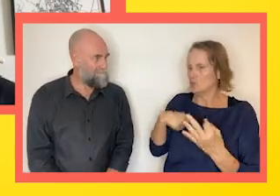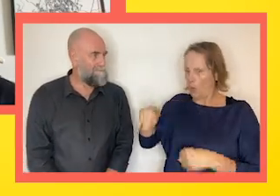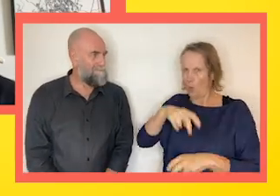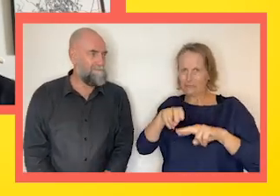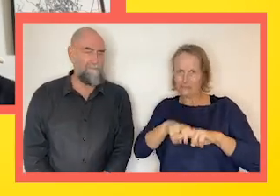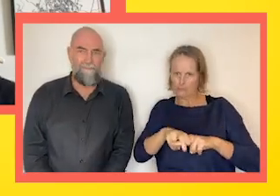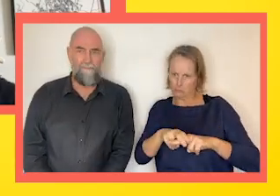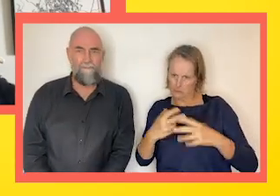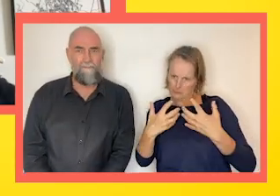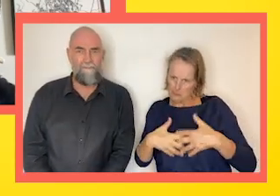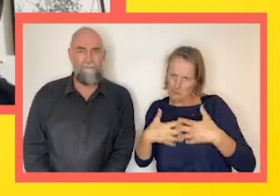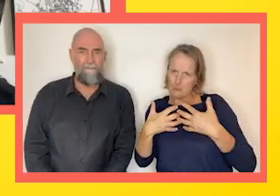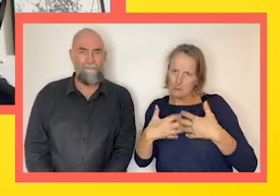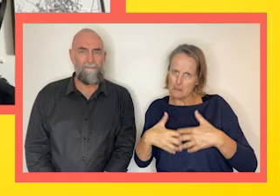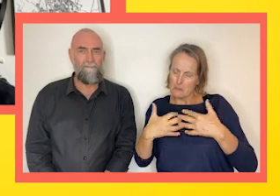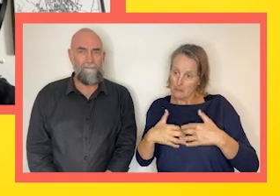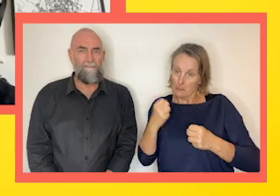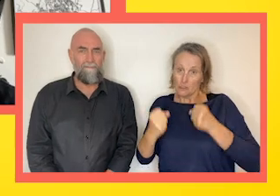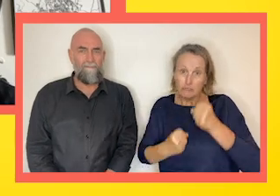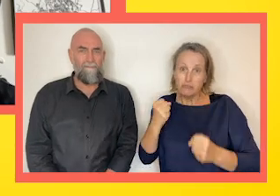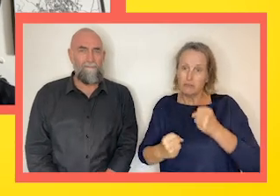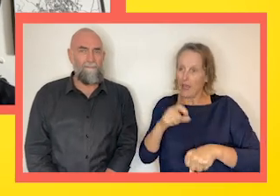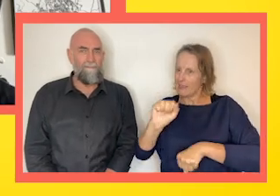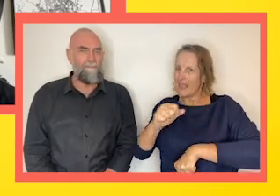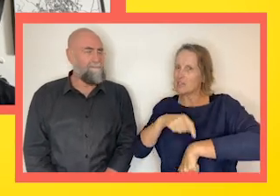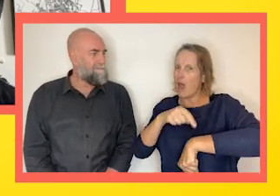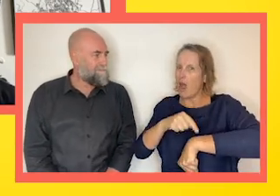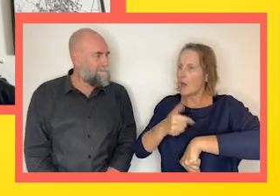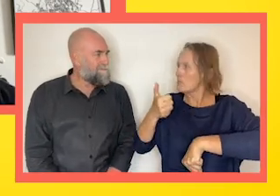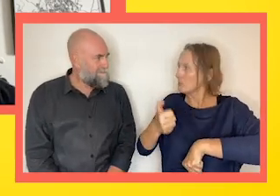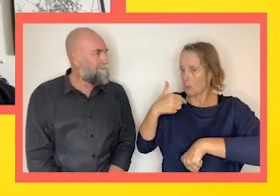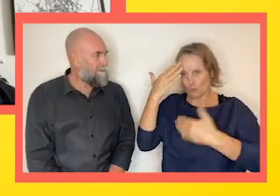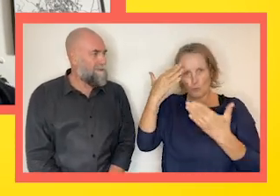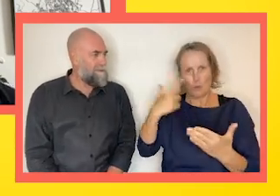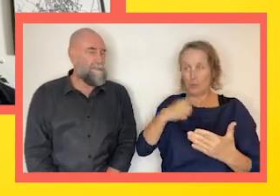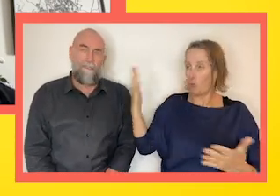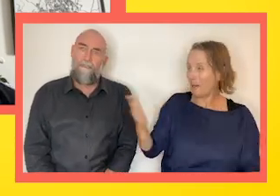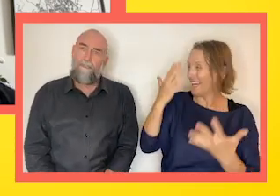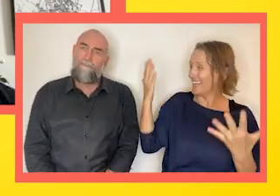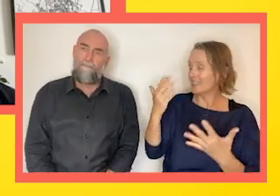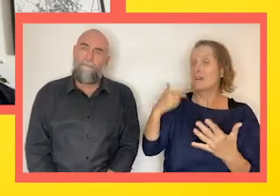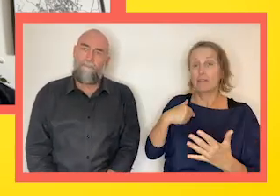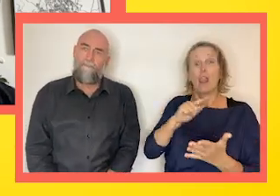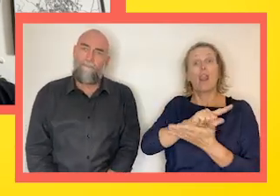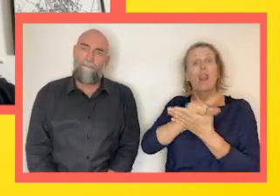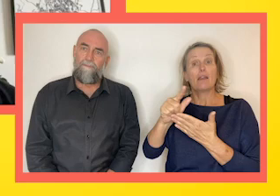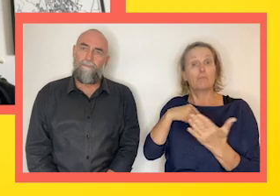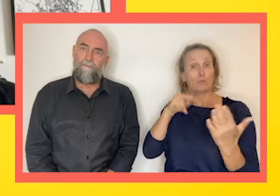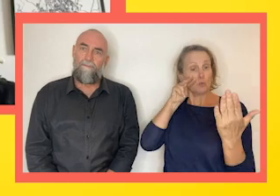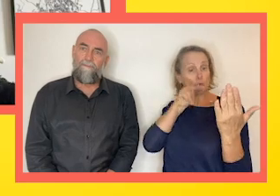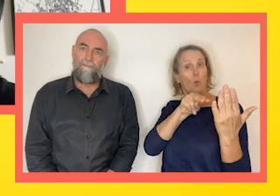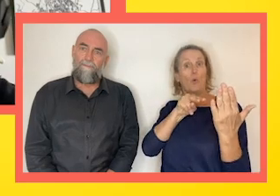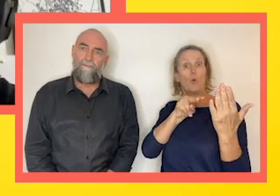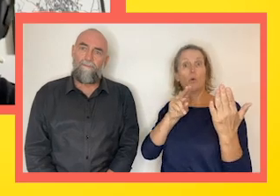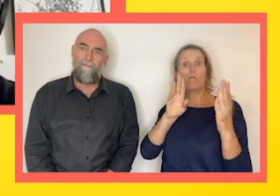sitting there like, what's happening? Like, we didn't know what times people were running or anything like that. So when I saw it pop up on